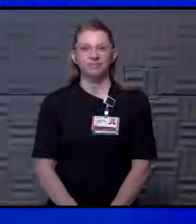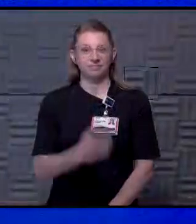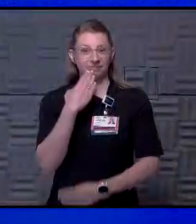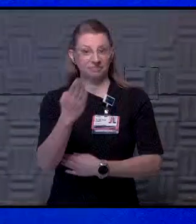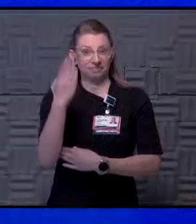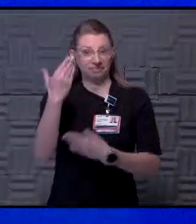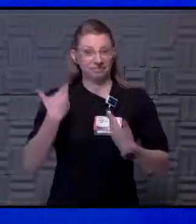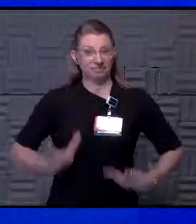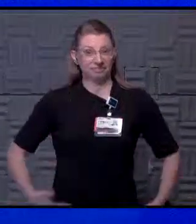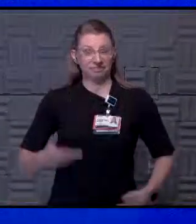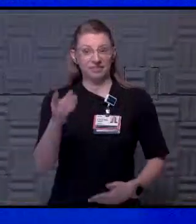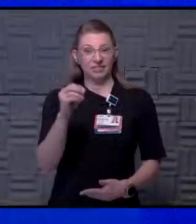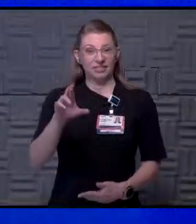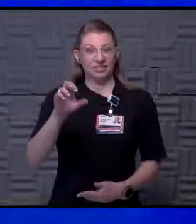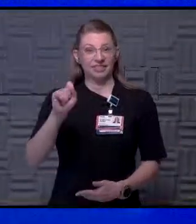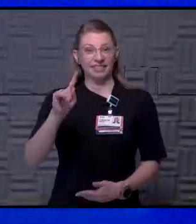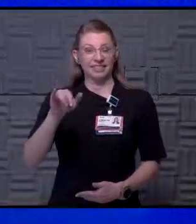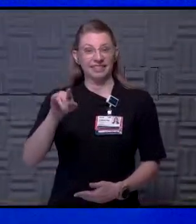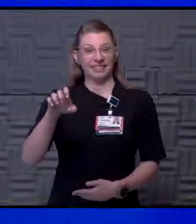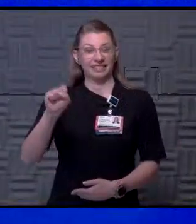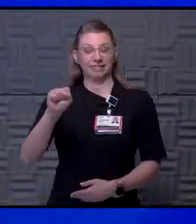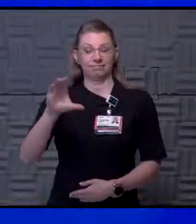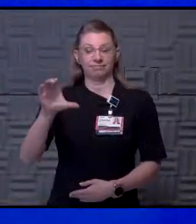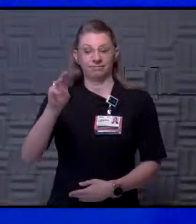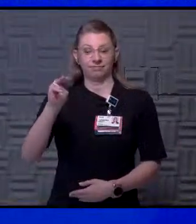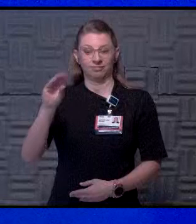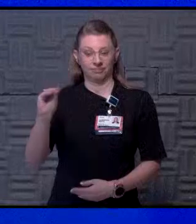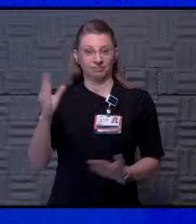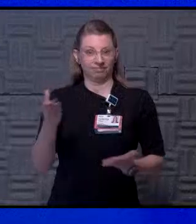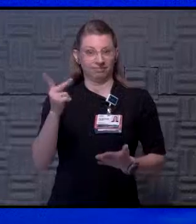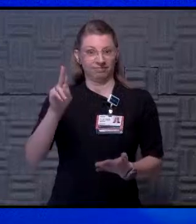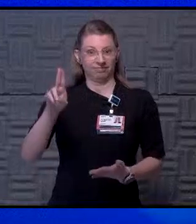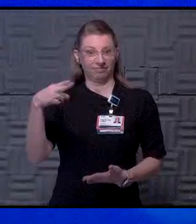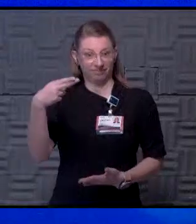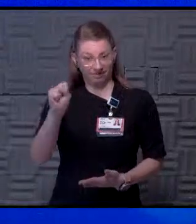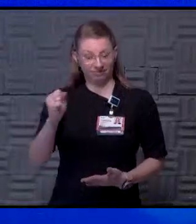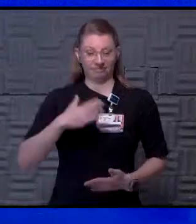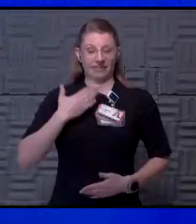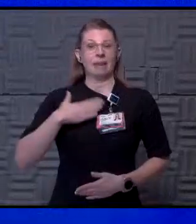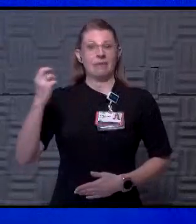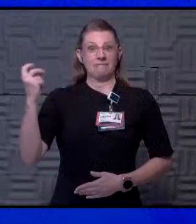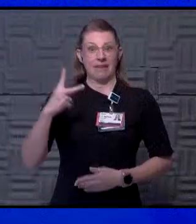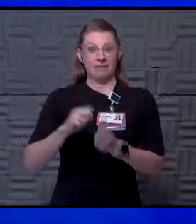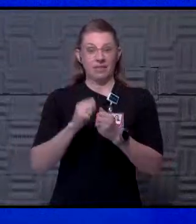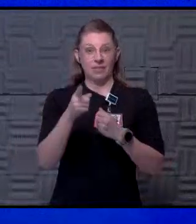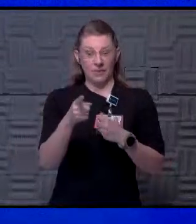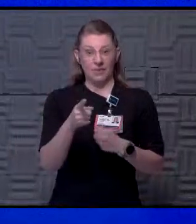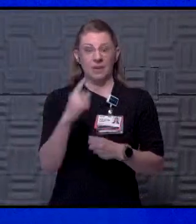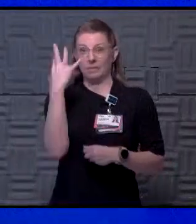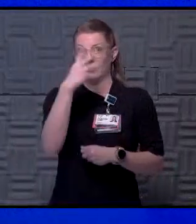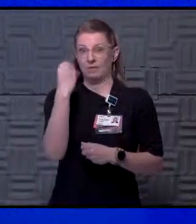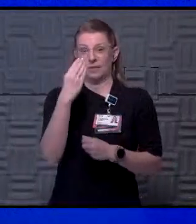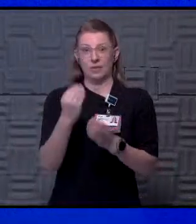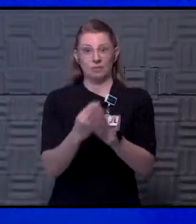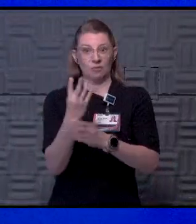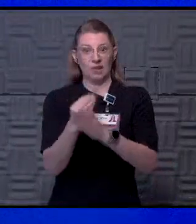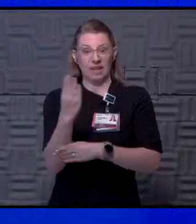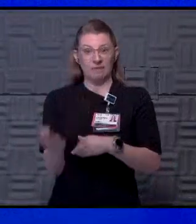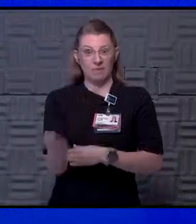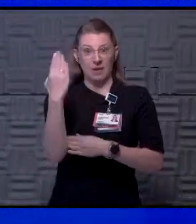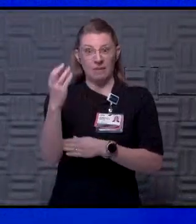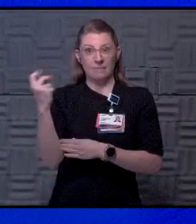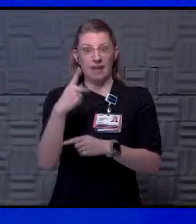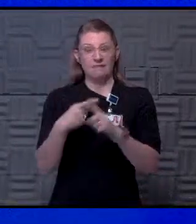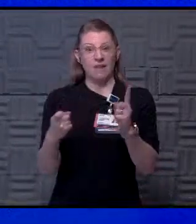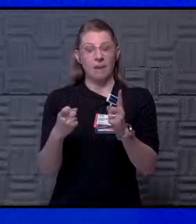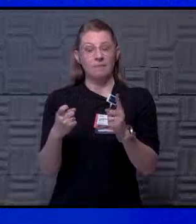Good morning. This is Steve Stites, Chief Medical Officer here at the University of Kansas Health System. Delighted to be back with you on this beautiful spring morning, back from